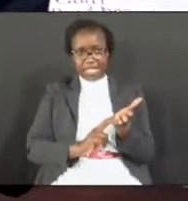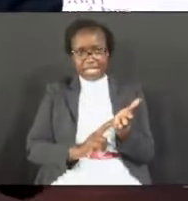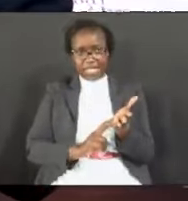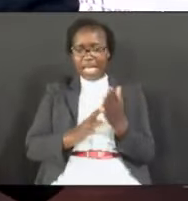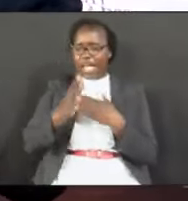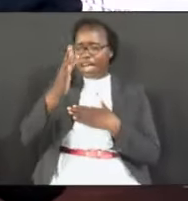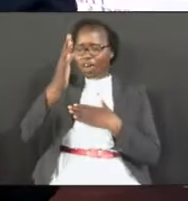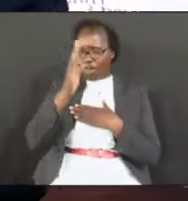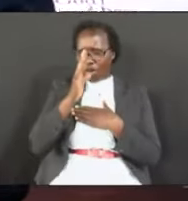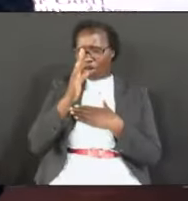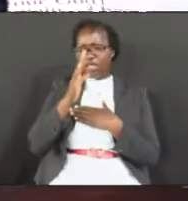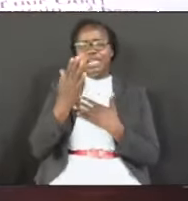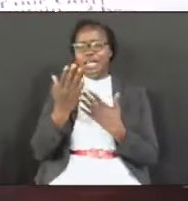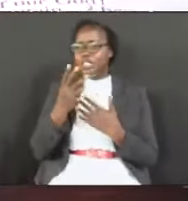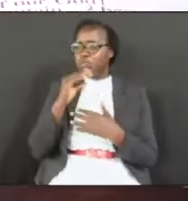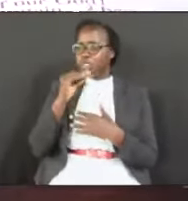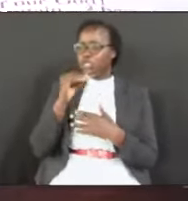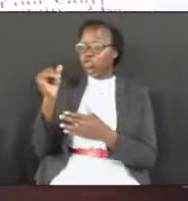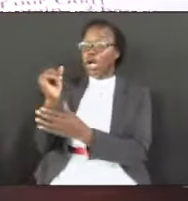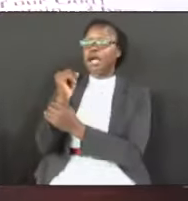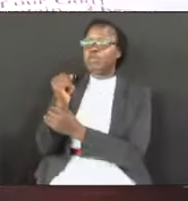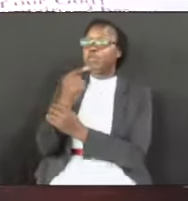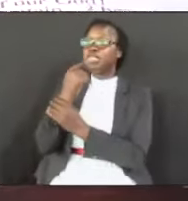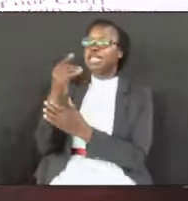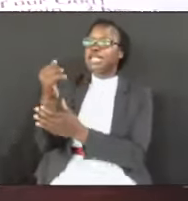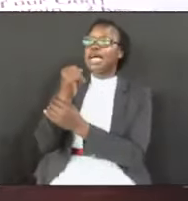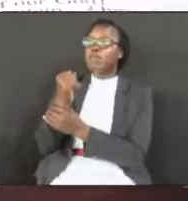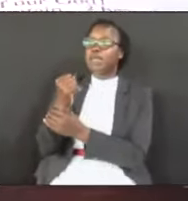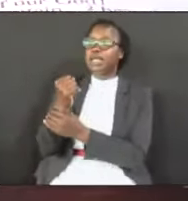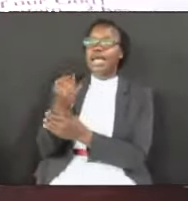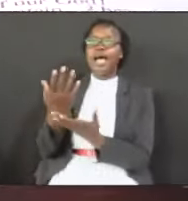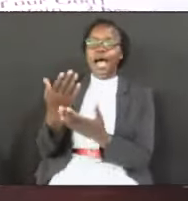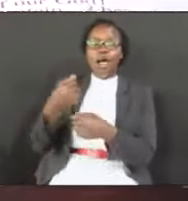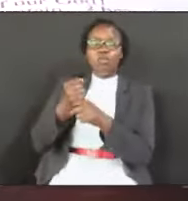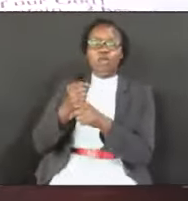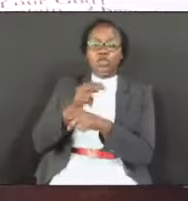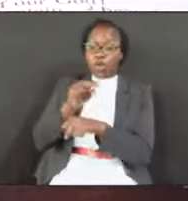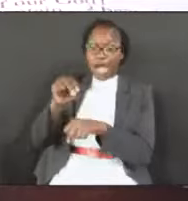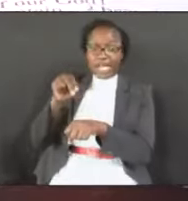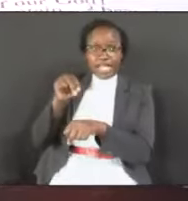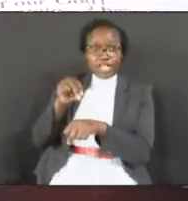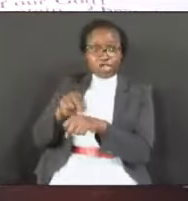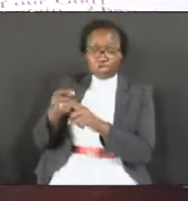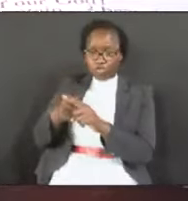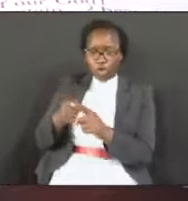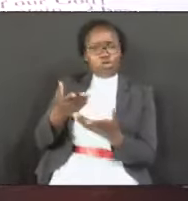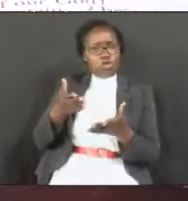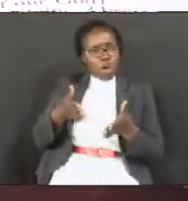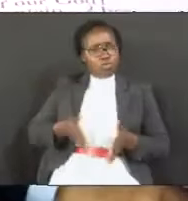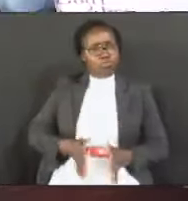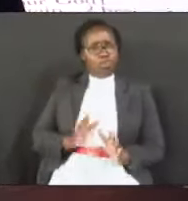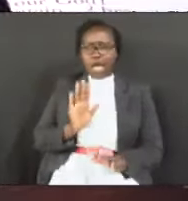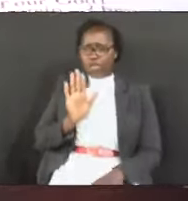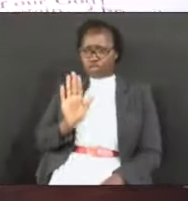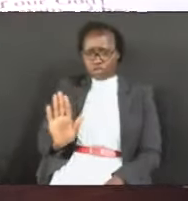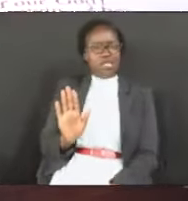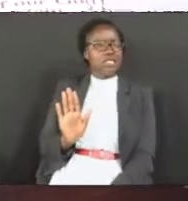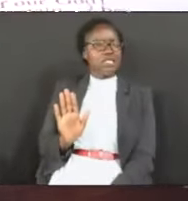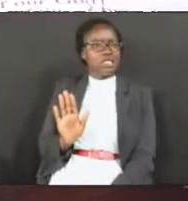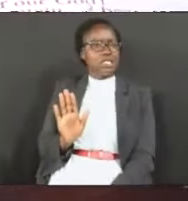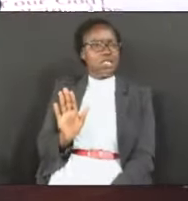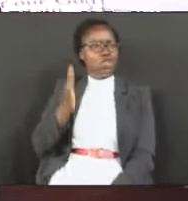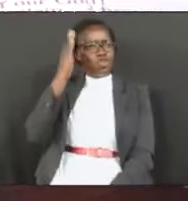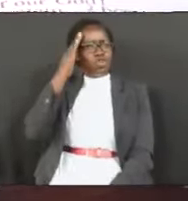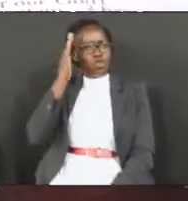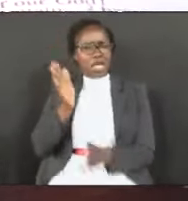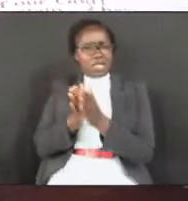God appears to Abraham, and he tells Abraham, I'm going to make you a great nation from your seed. Of course, we all know the story. Abraham